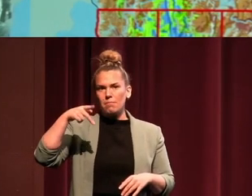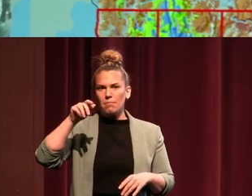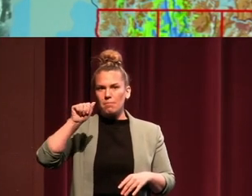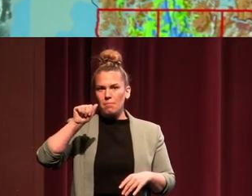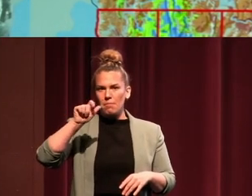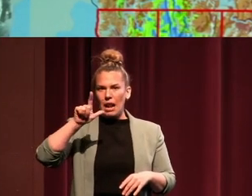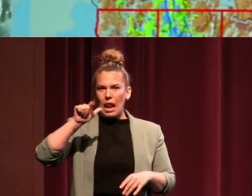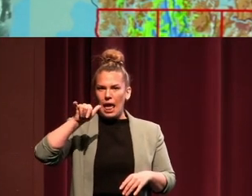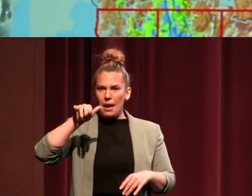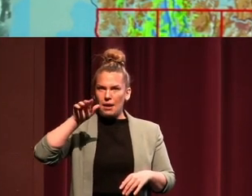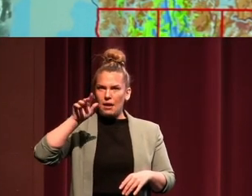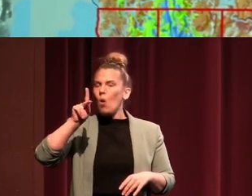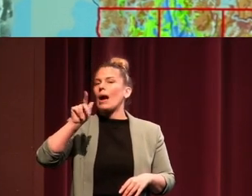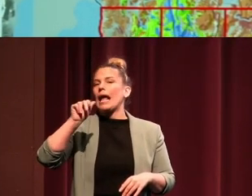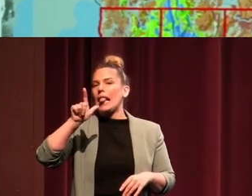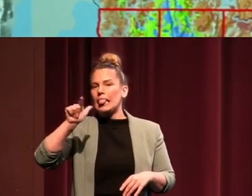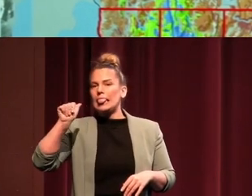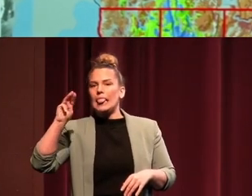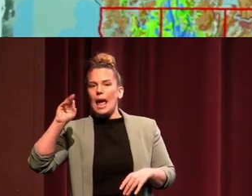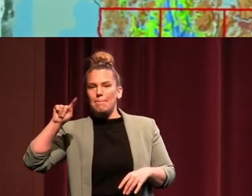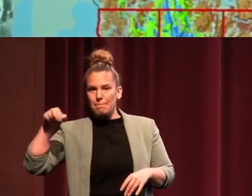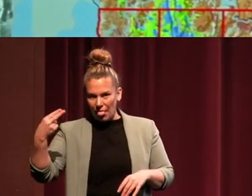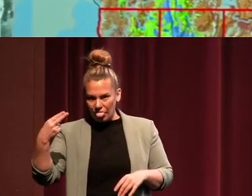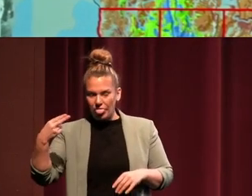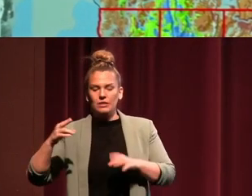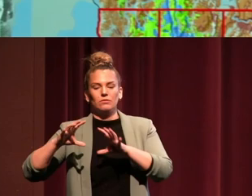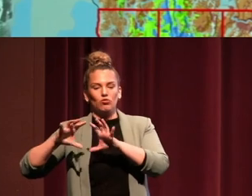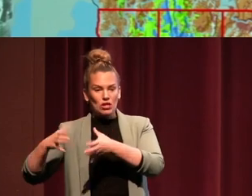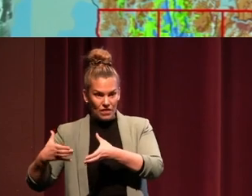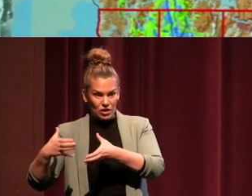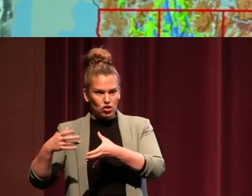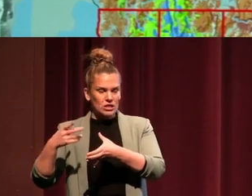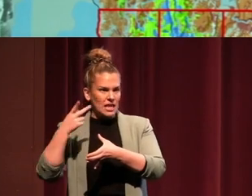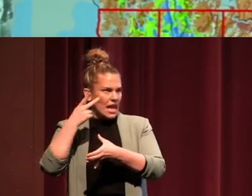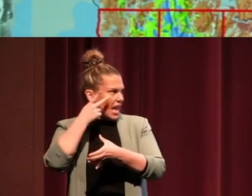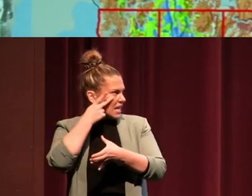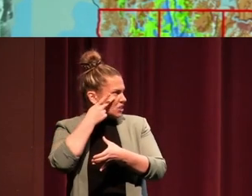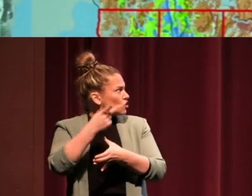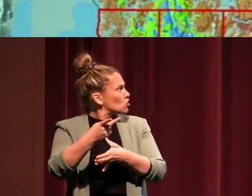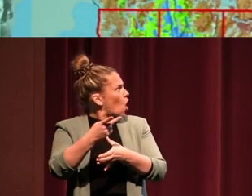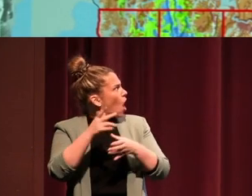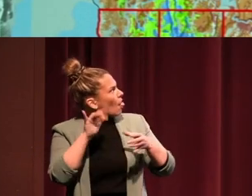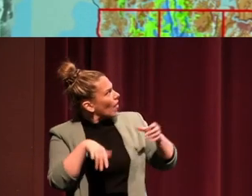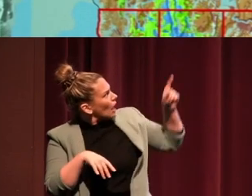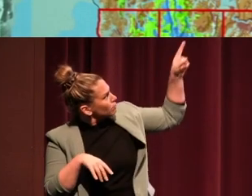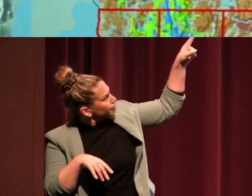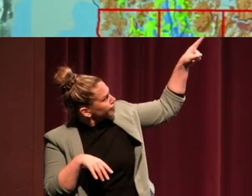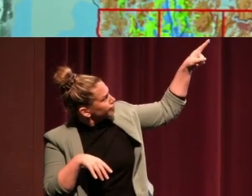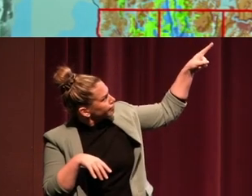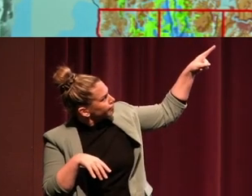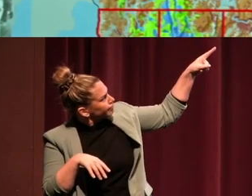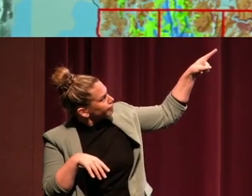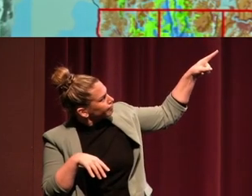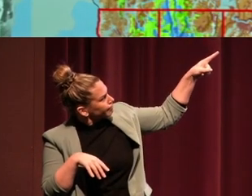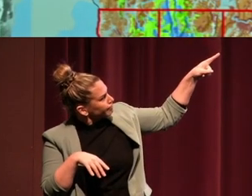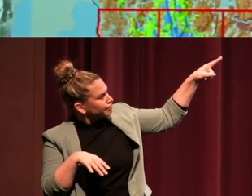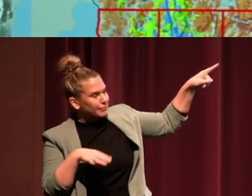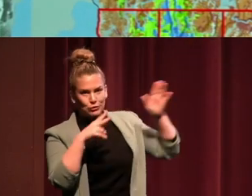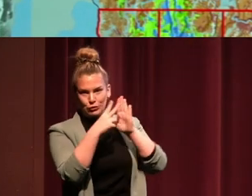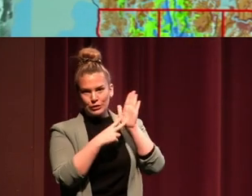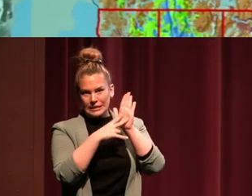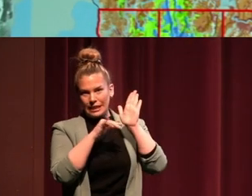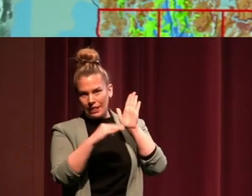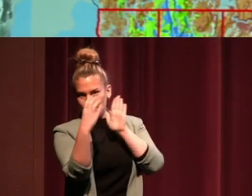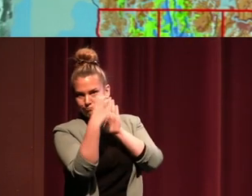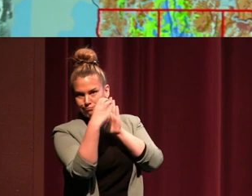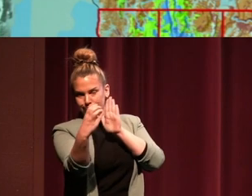and found that a historical landscape emerges which supports current working hypotheses that frequent low to moderate severity wildfire